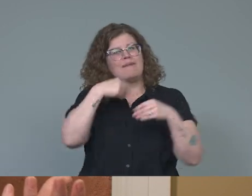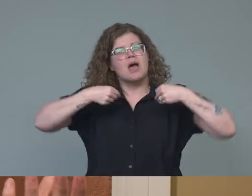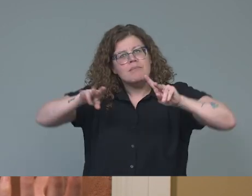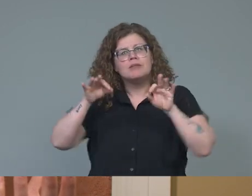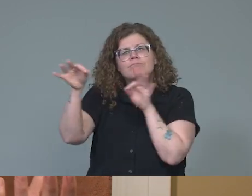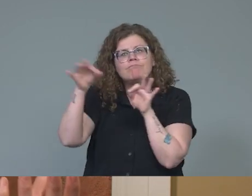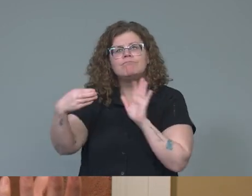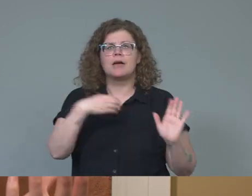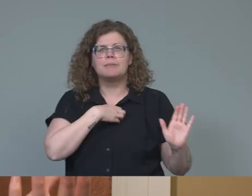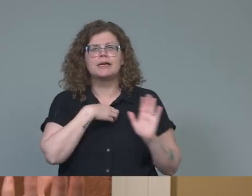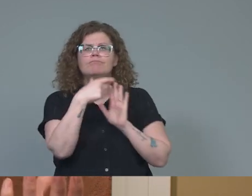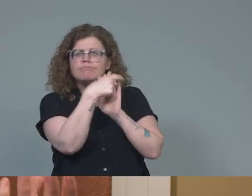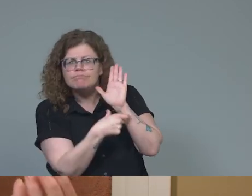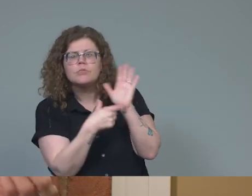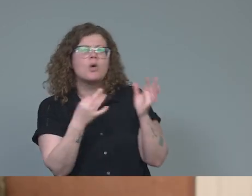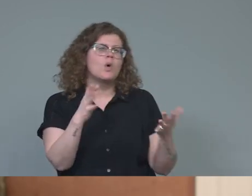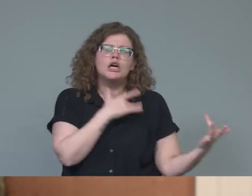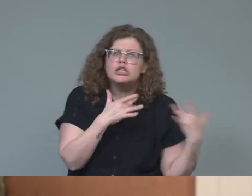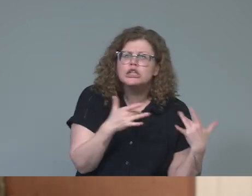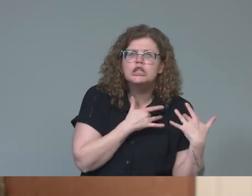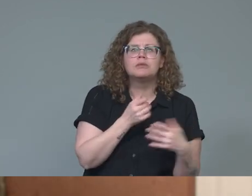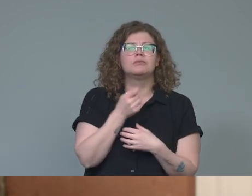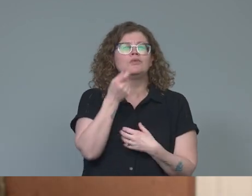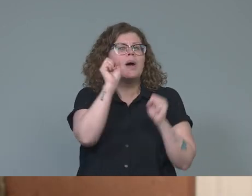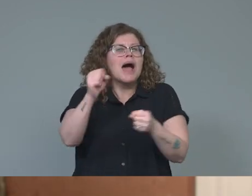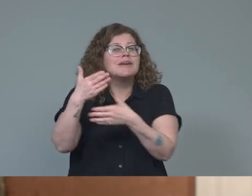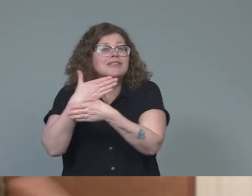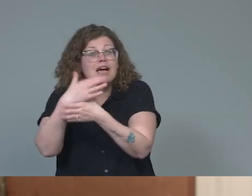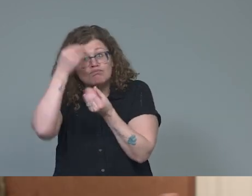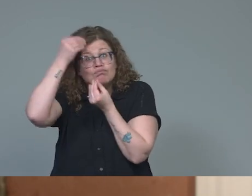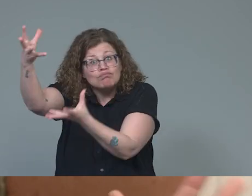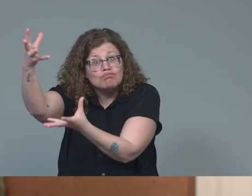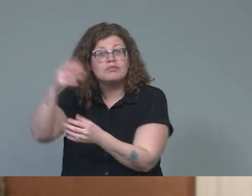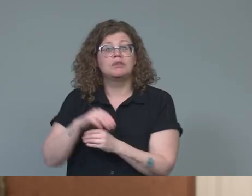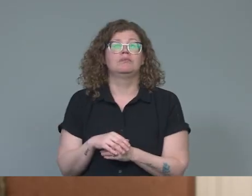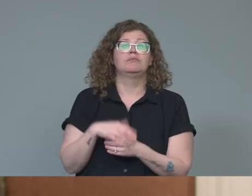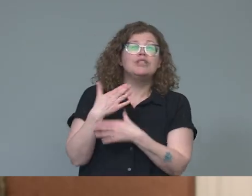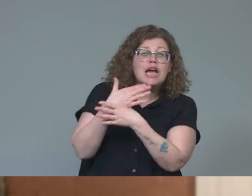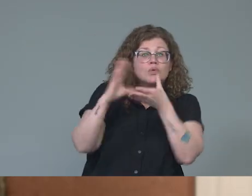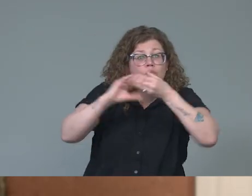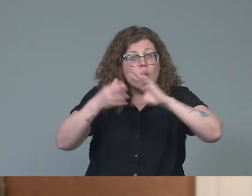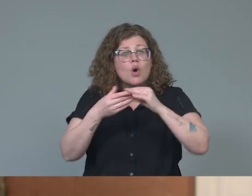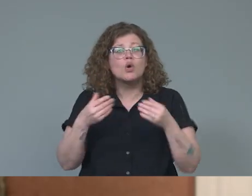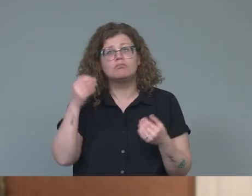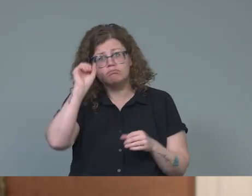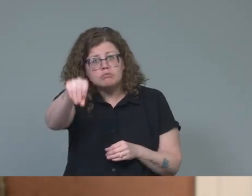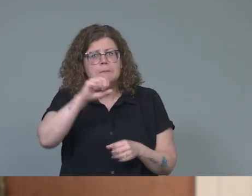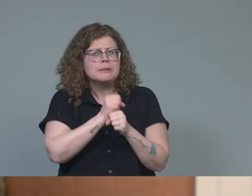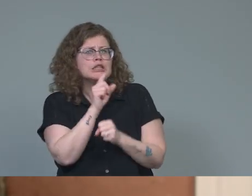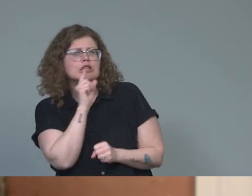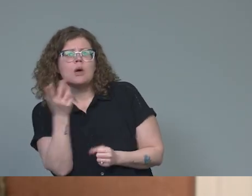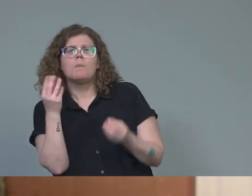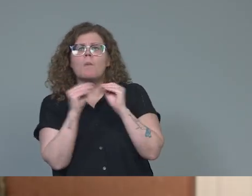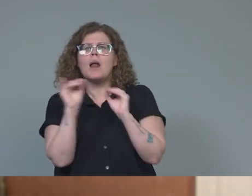opportunity for complaint or concern. The more that you can share information and share the story and get ahead of that, the more likely